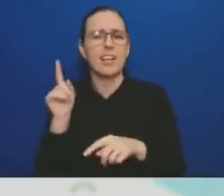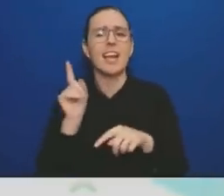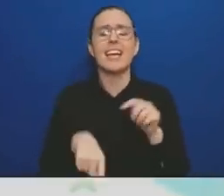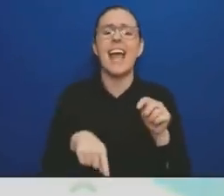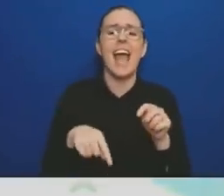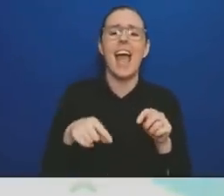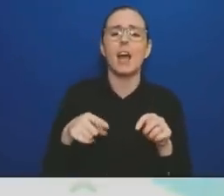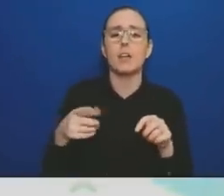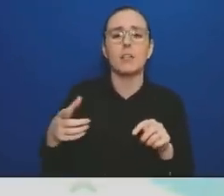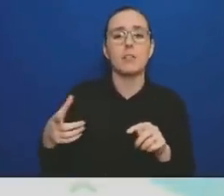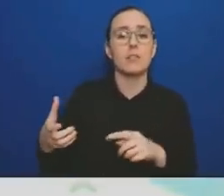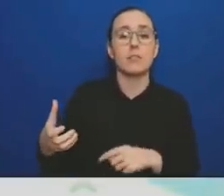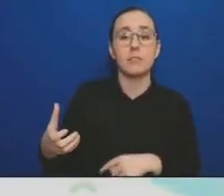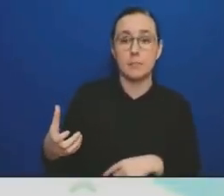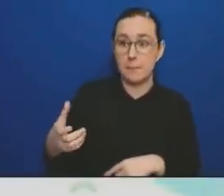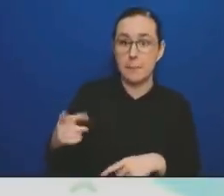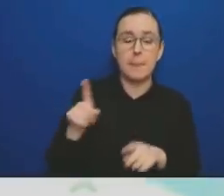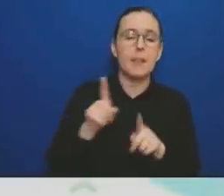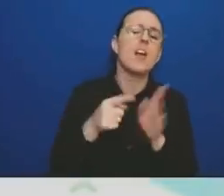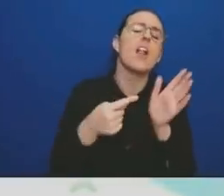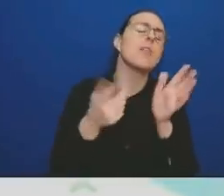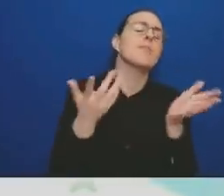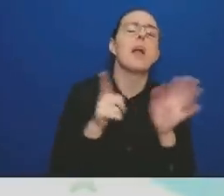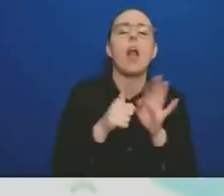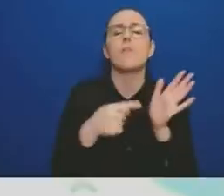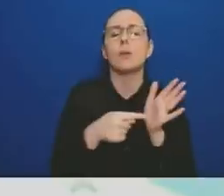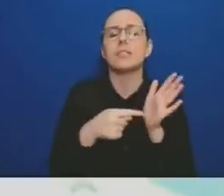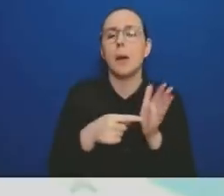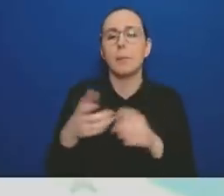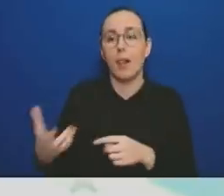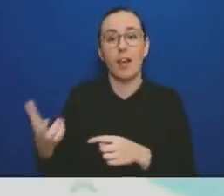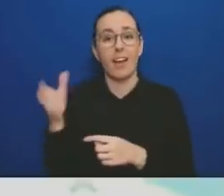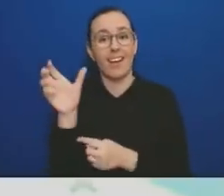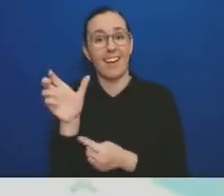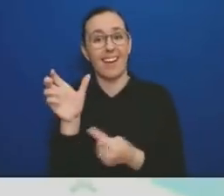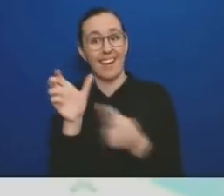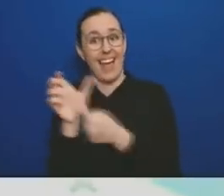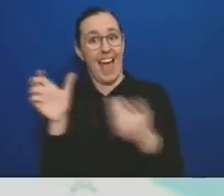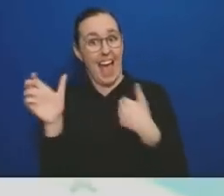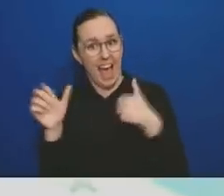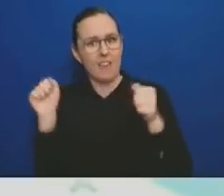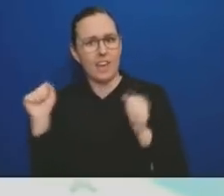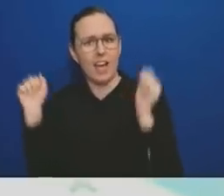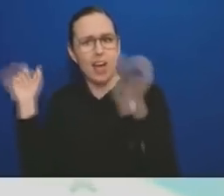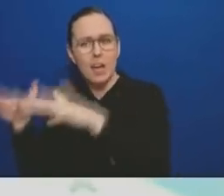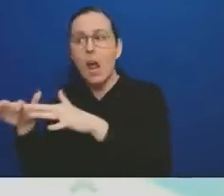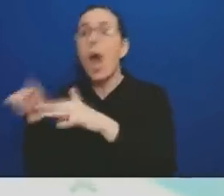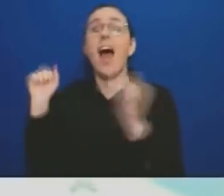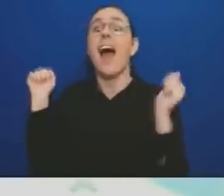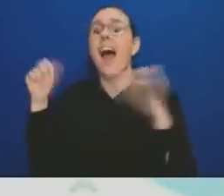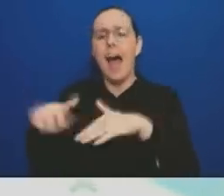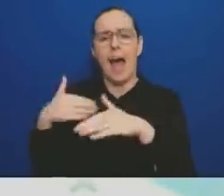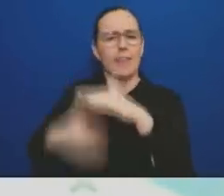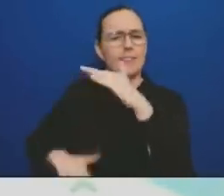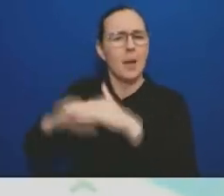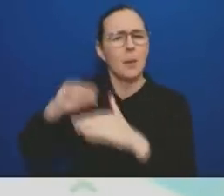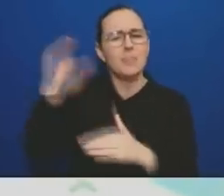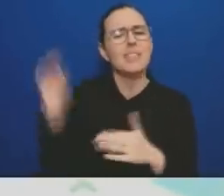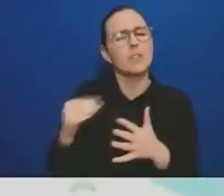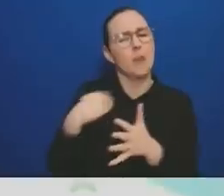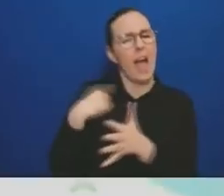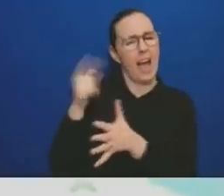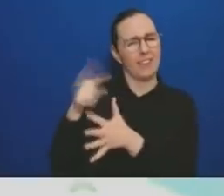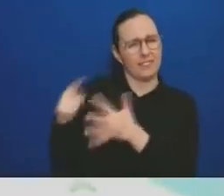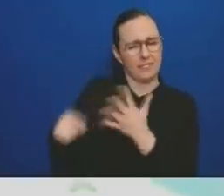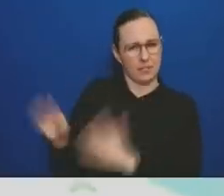BC vaccine card, things like some of the higher risk settings having capacity limits. So